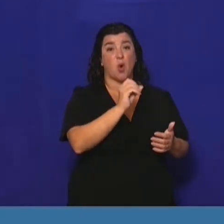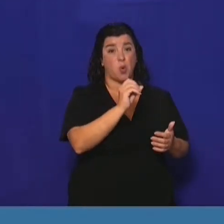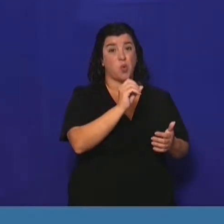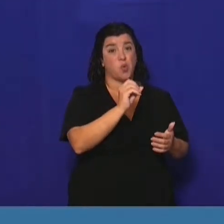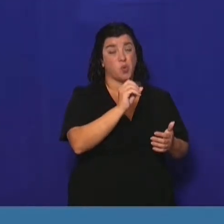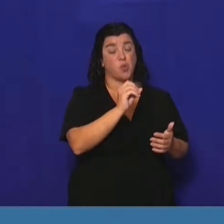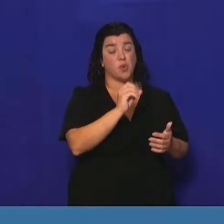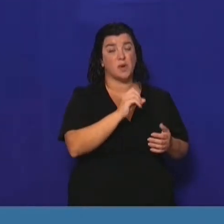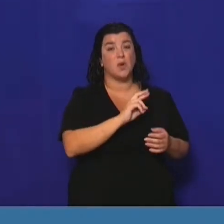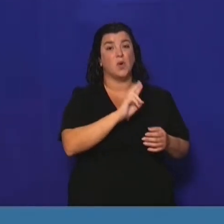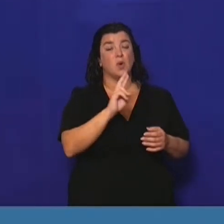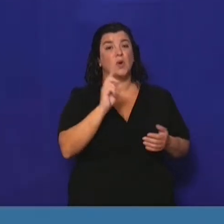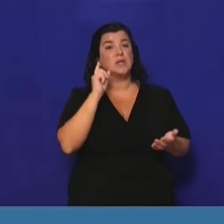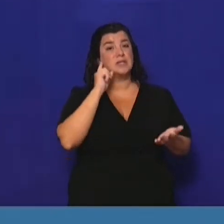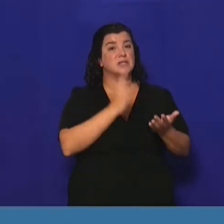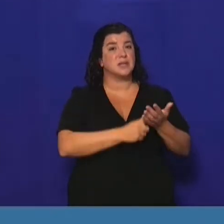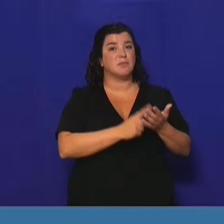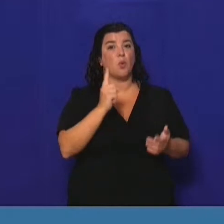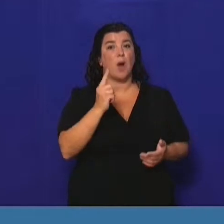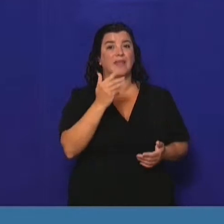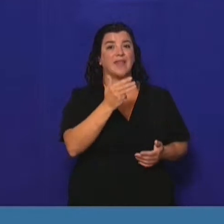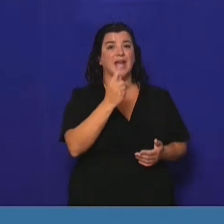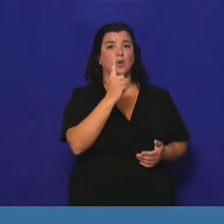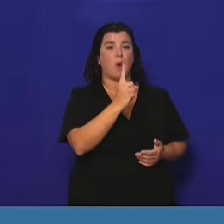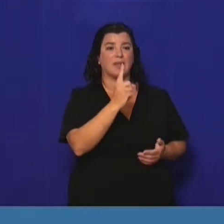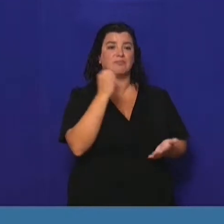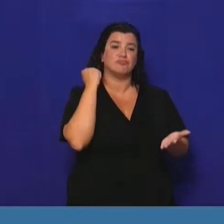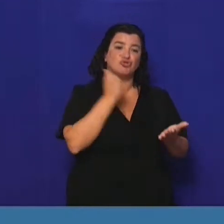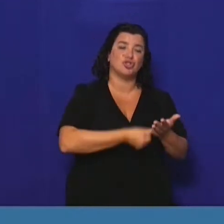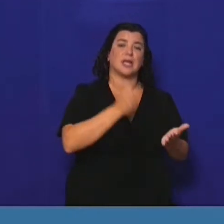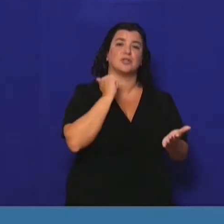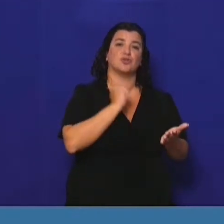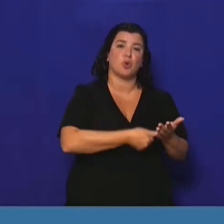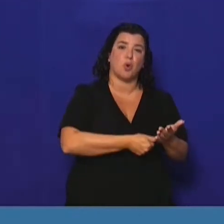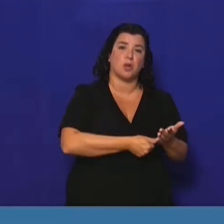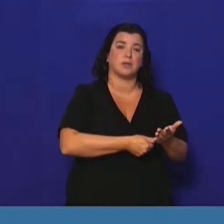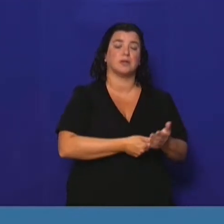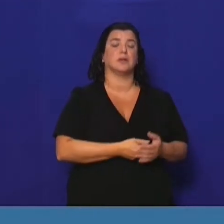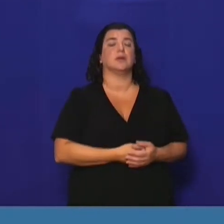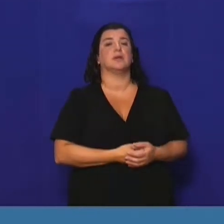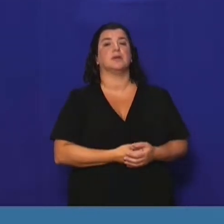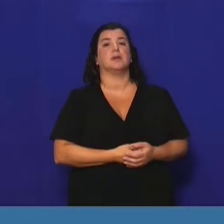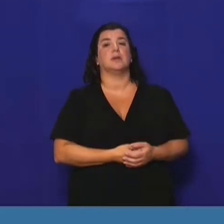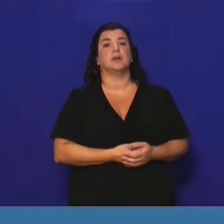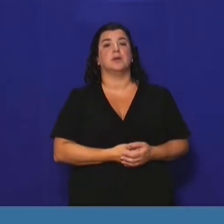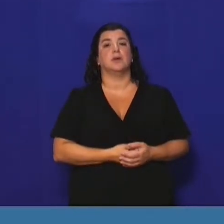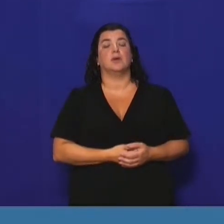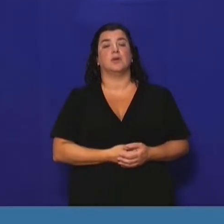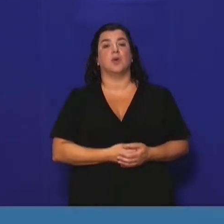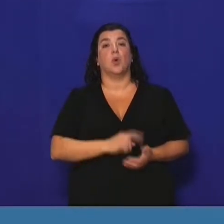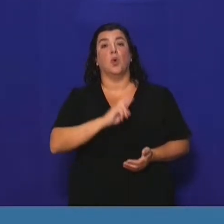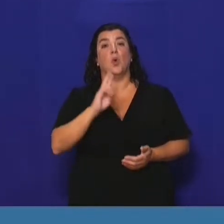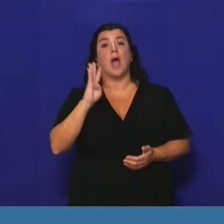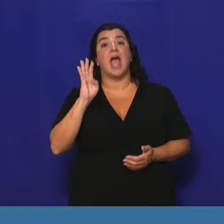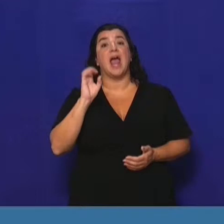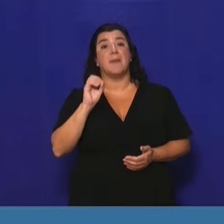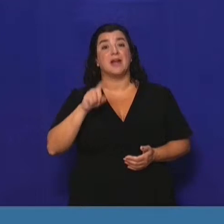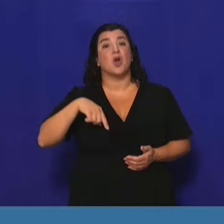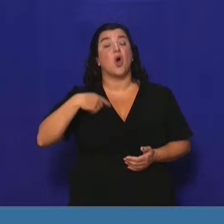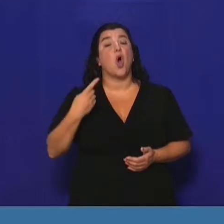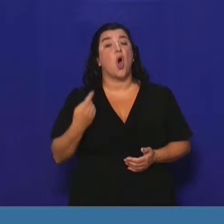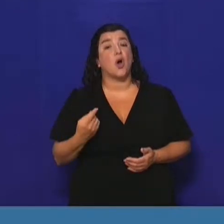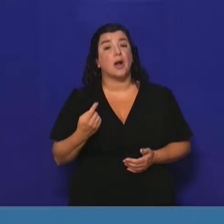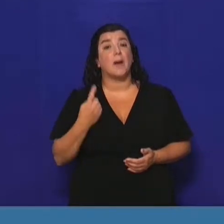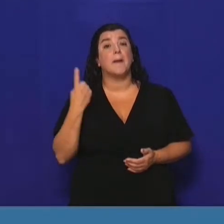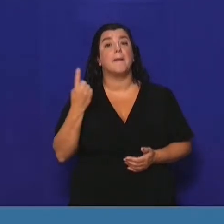hemm 191 citations għal dawk li kienu qegħdin bħala contacts u 40 citation għal dawk